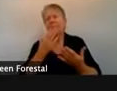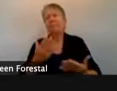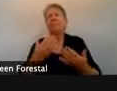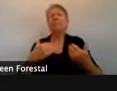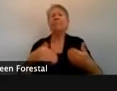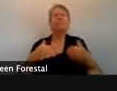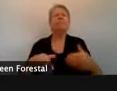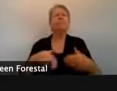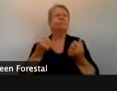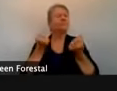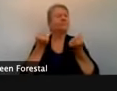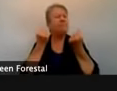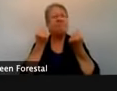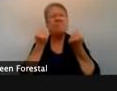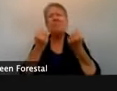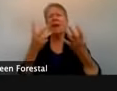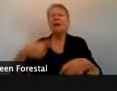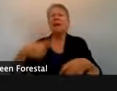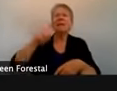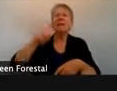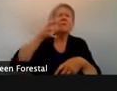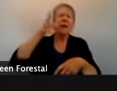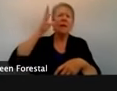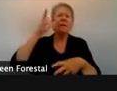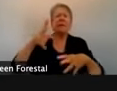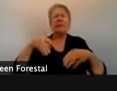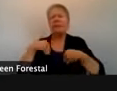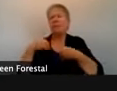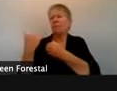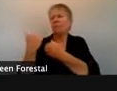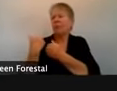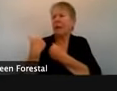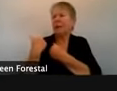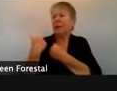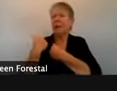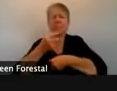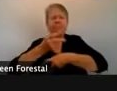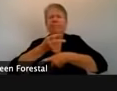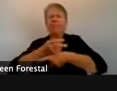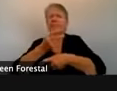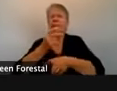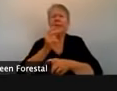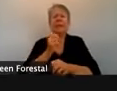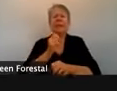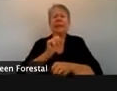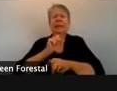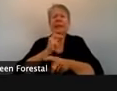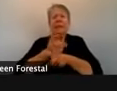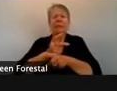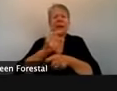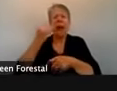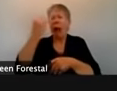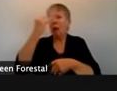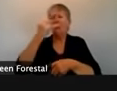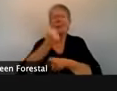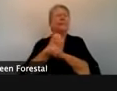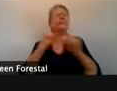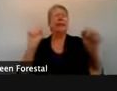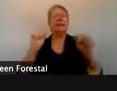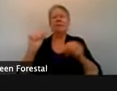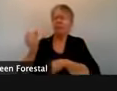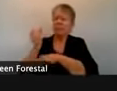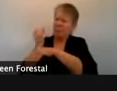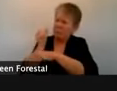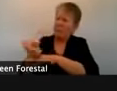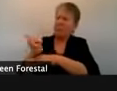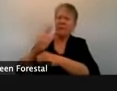responsibility to help us beat back this second wave. Now that we're in November, I know everyone is starting to think about